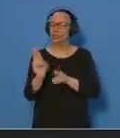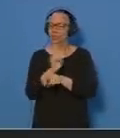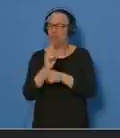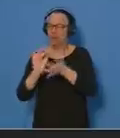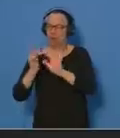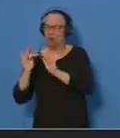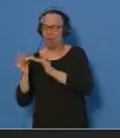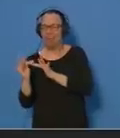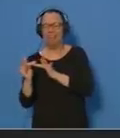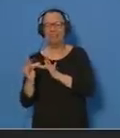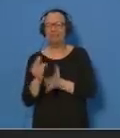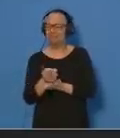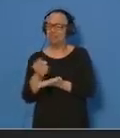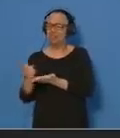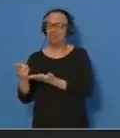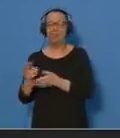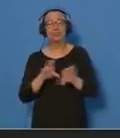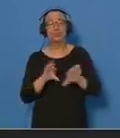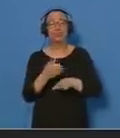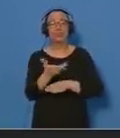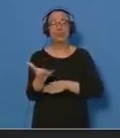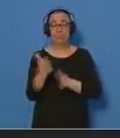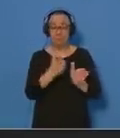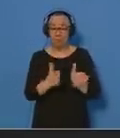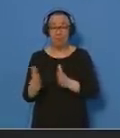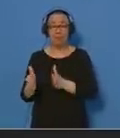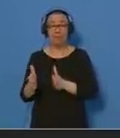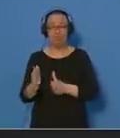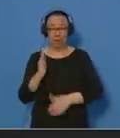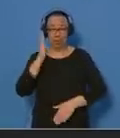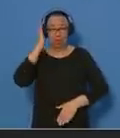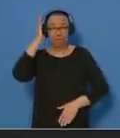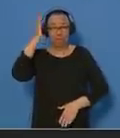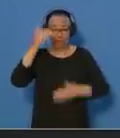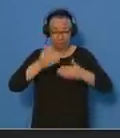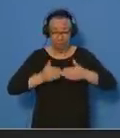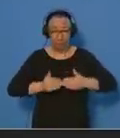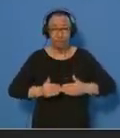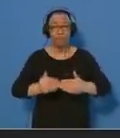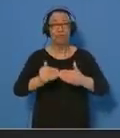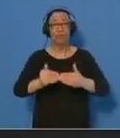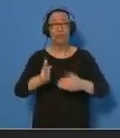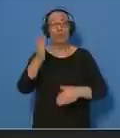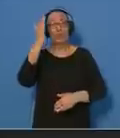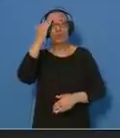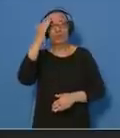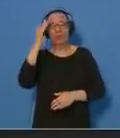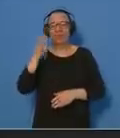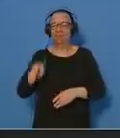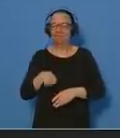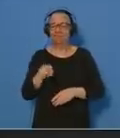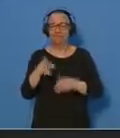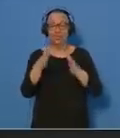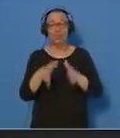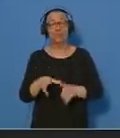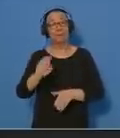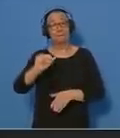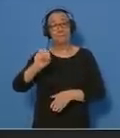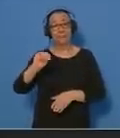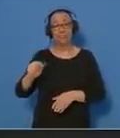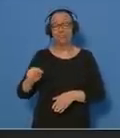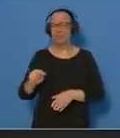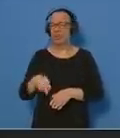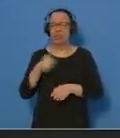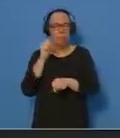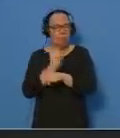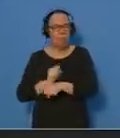do those particular things and get ready. Because as we move forward, we recognize we have a decimated tourism industry that we're going to have to work very hard